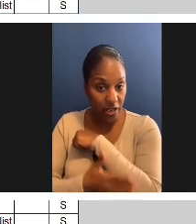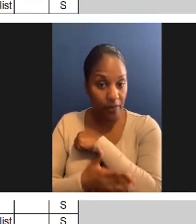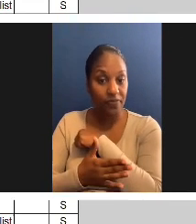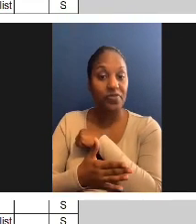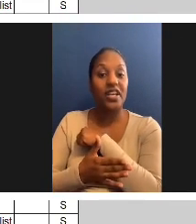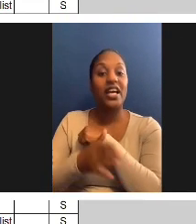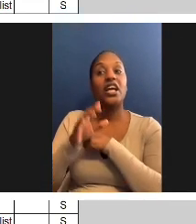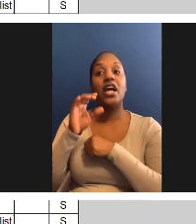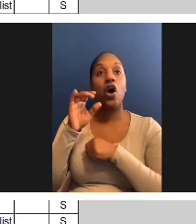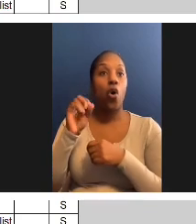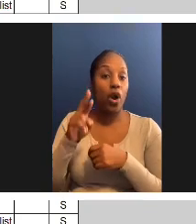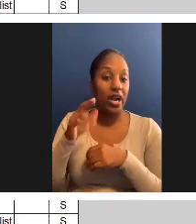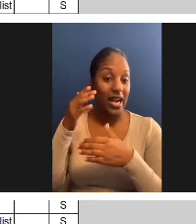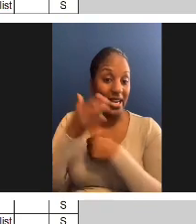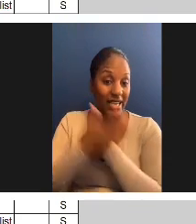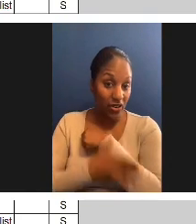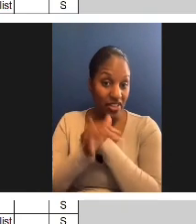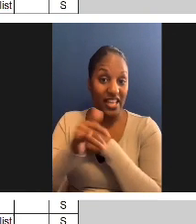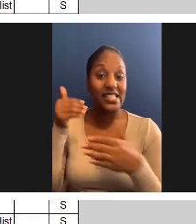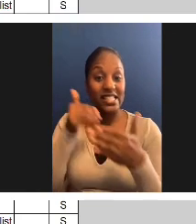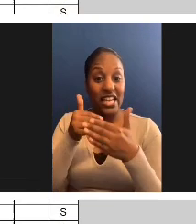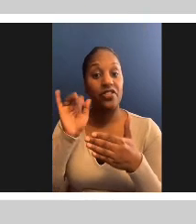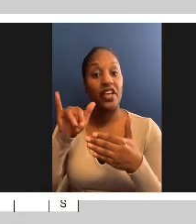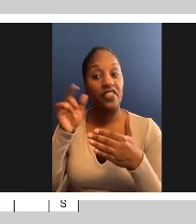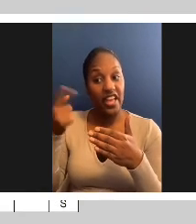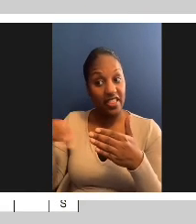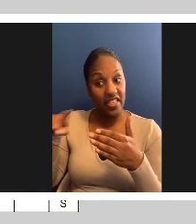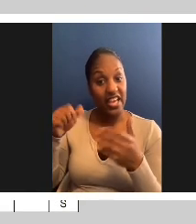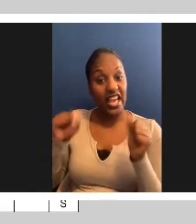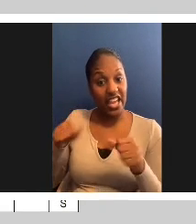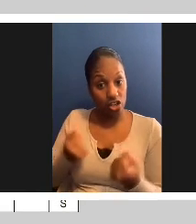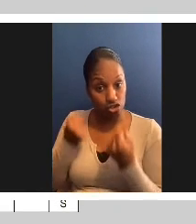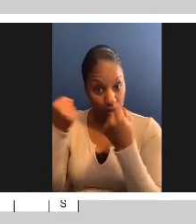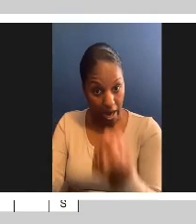that's near to them that they could drive to.